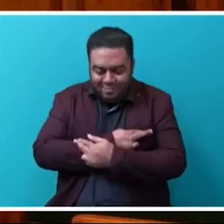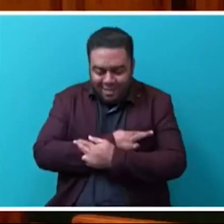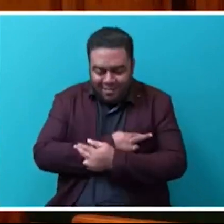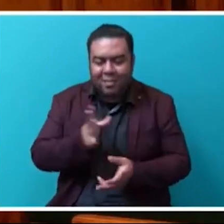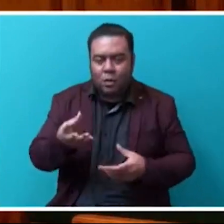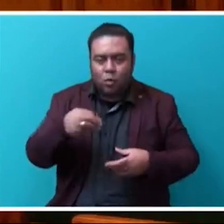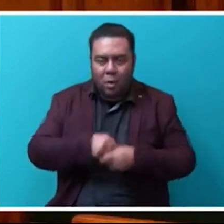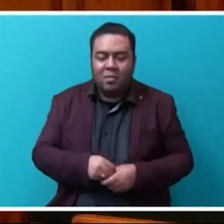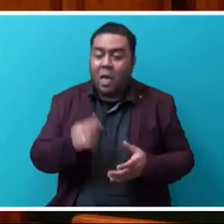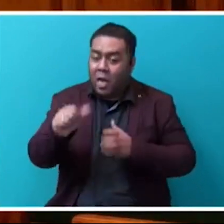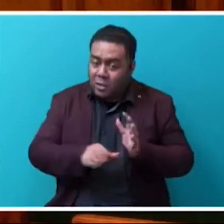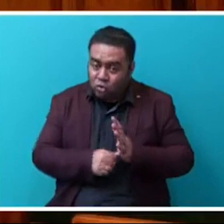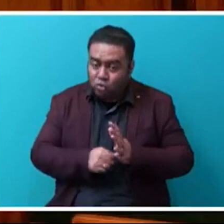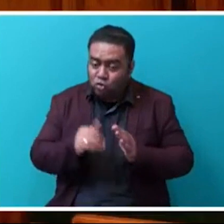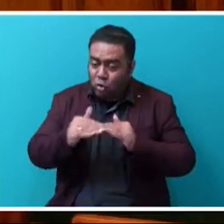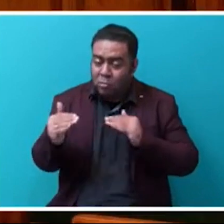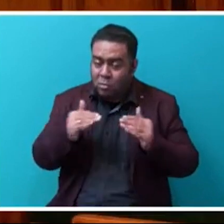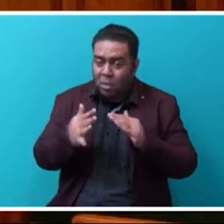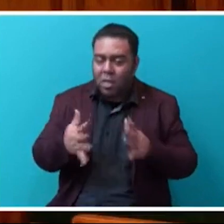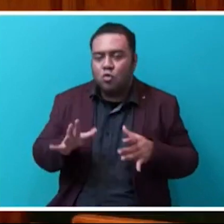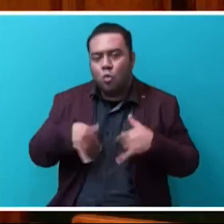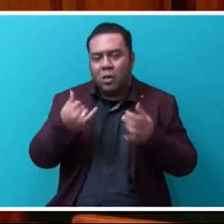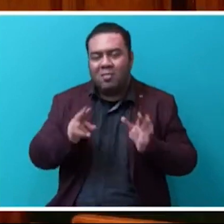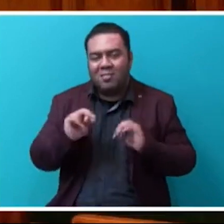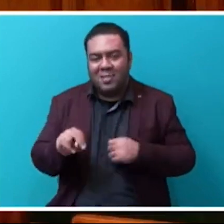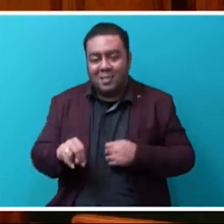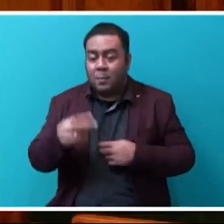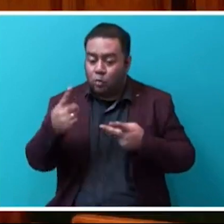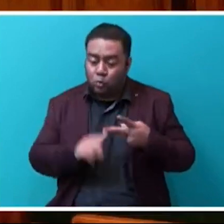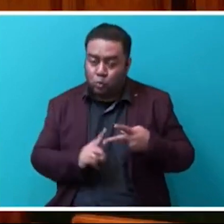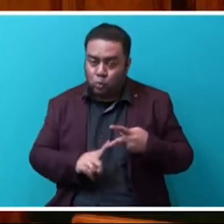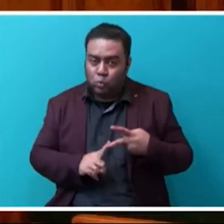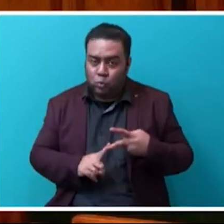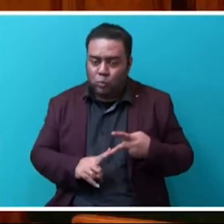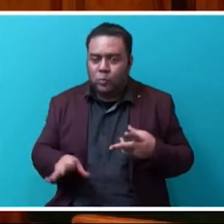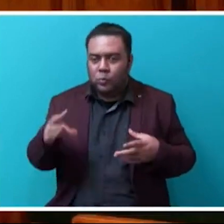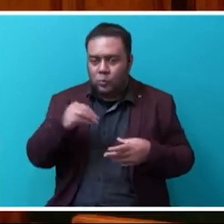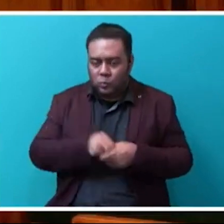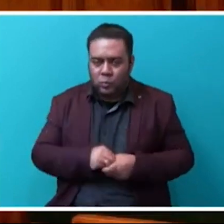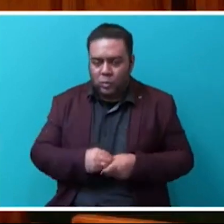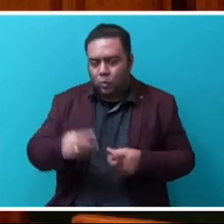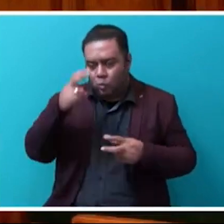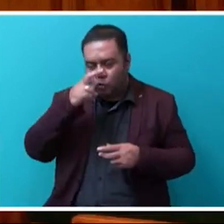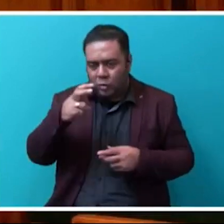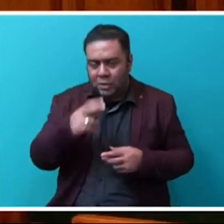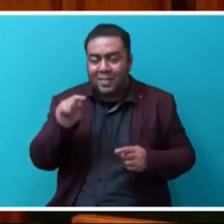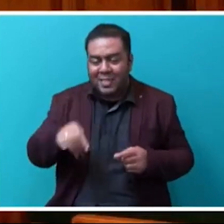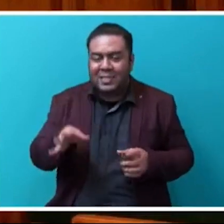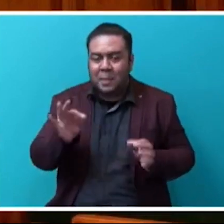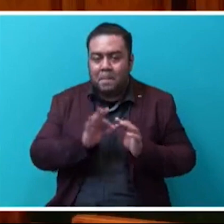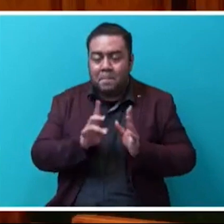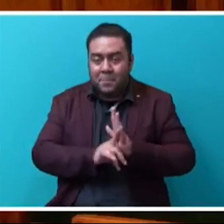into account their age, gender, and social needs. Number two, content restrictions. This bill